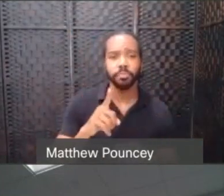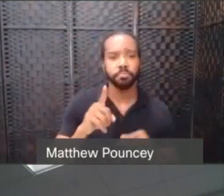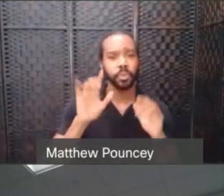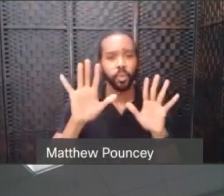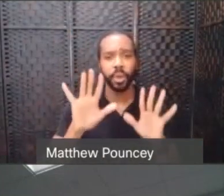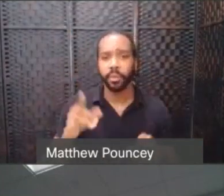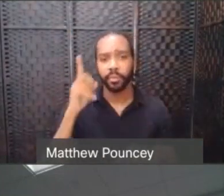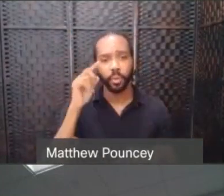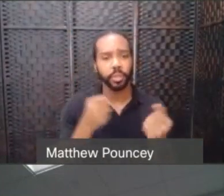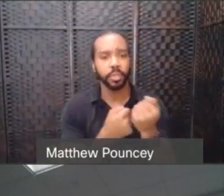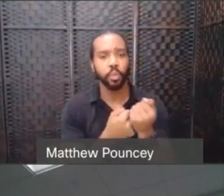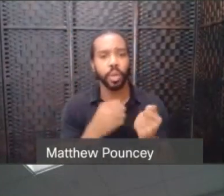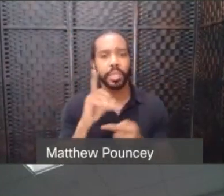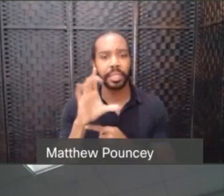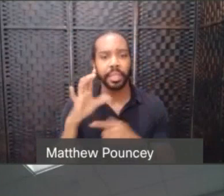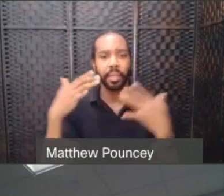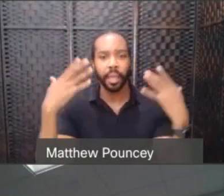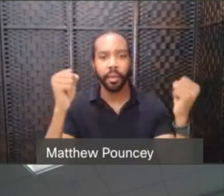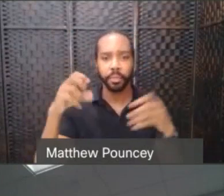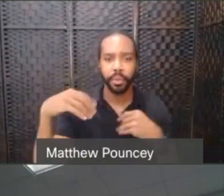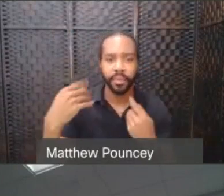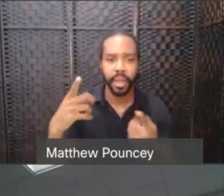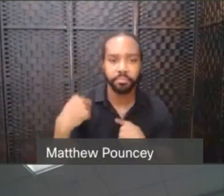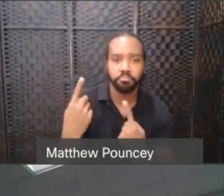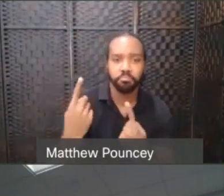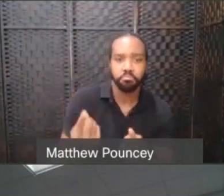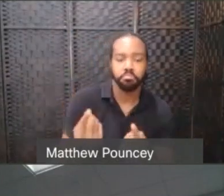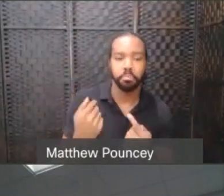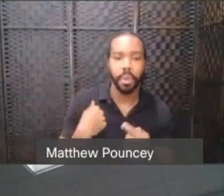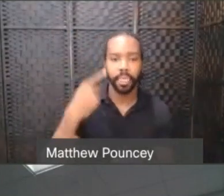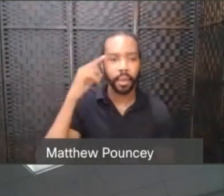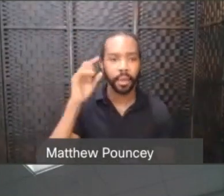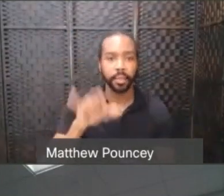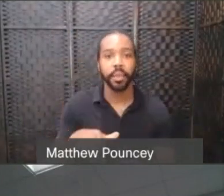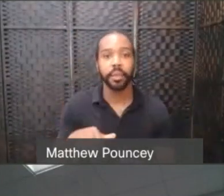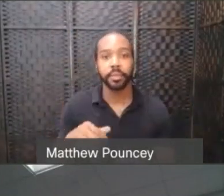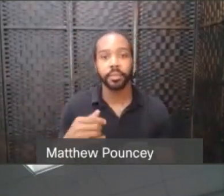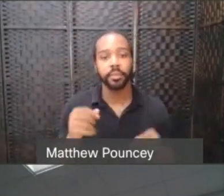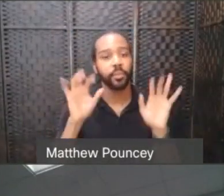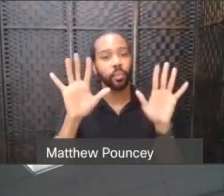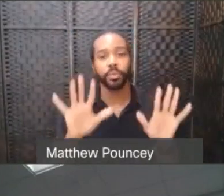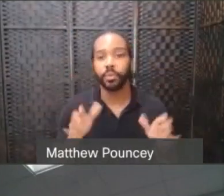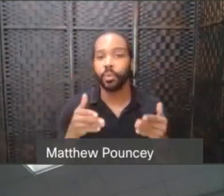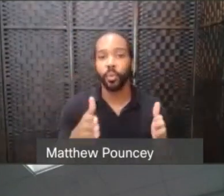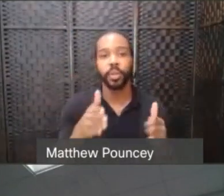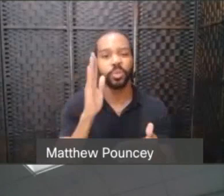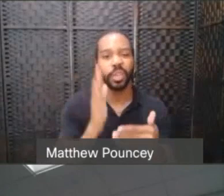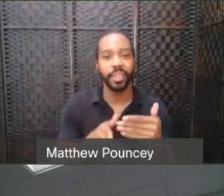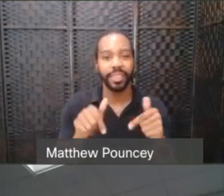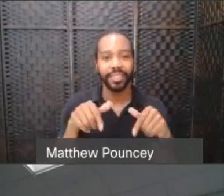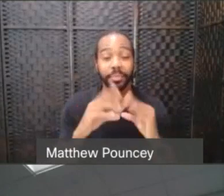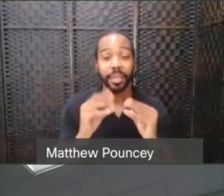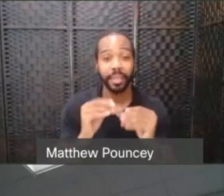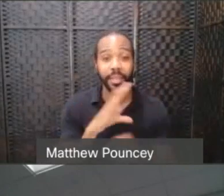the support DC Health has provided. I think that is a wonderful way to end this call.